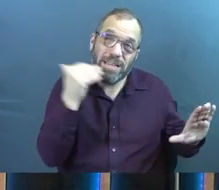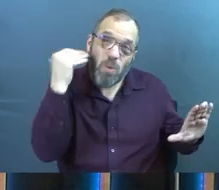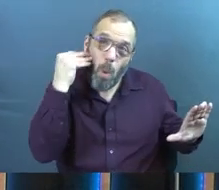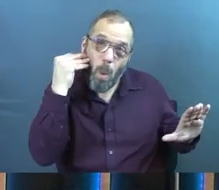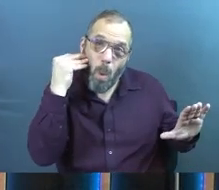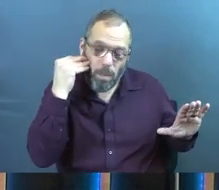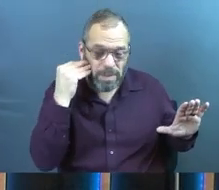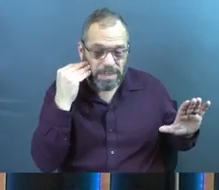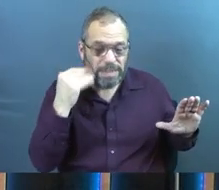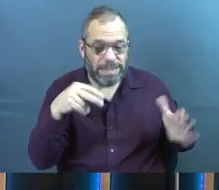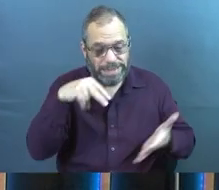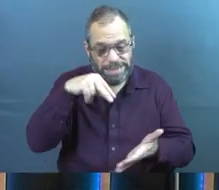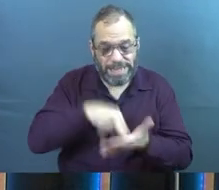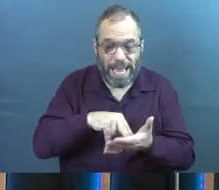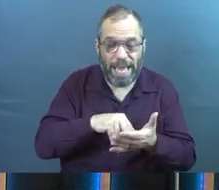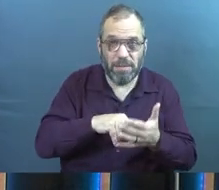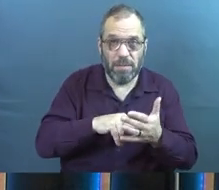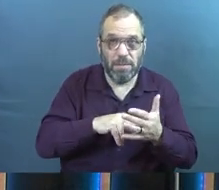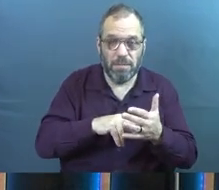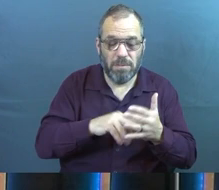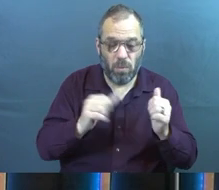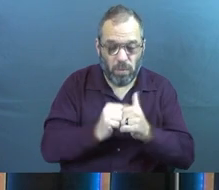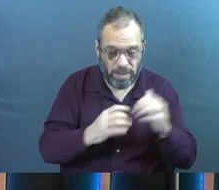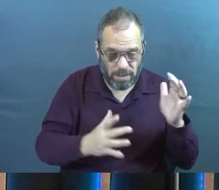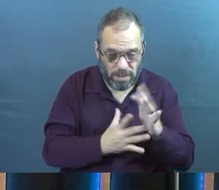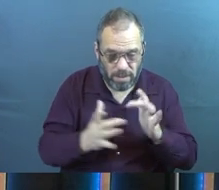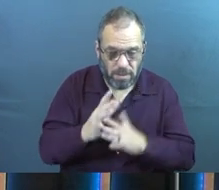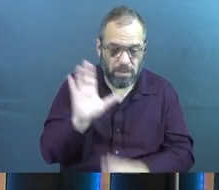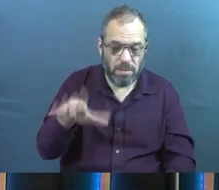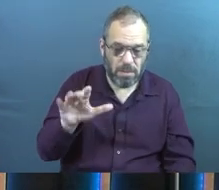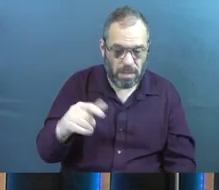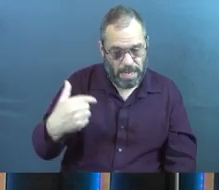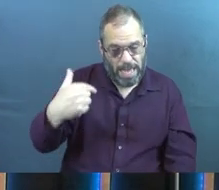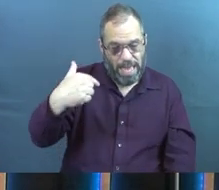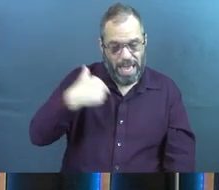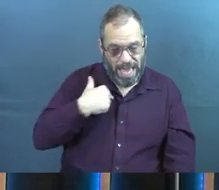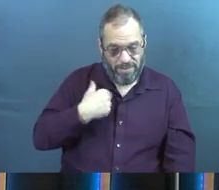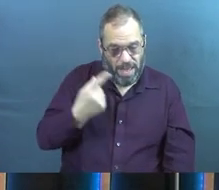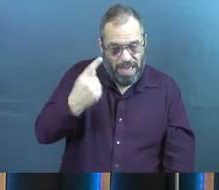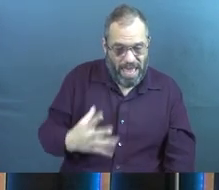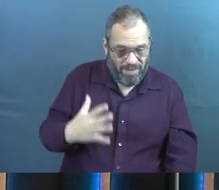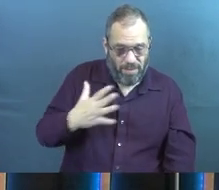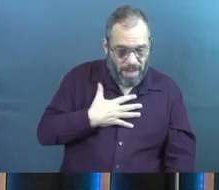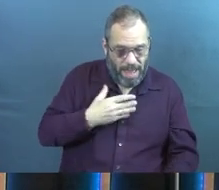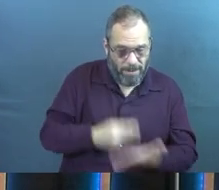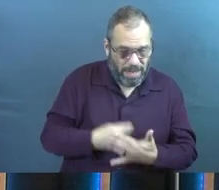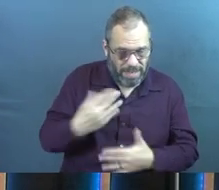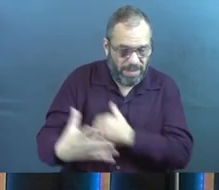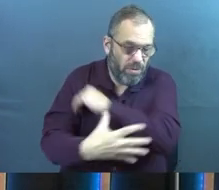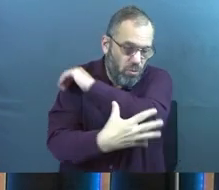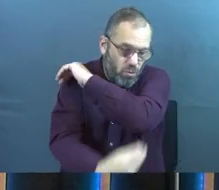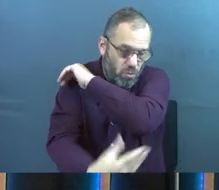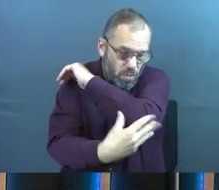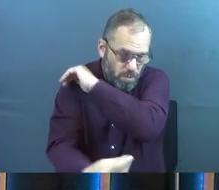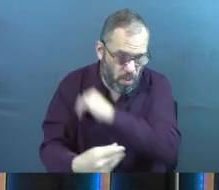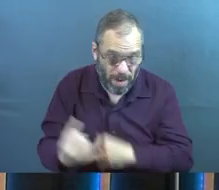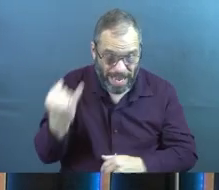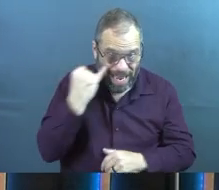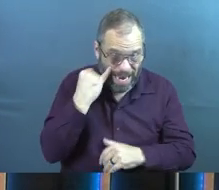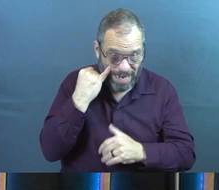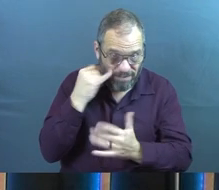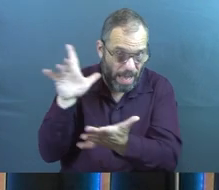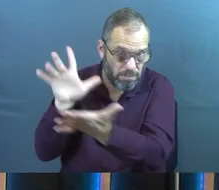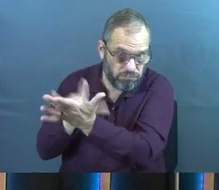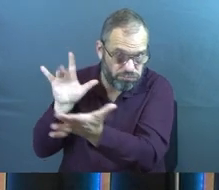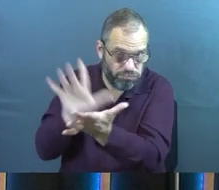meal together. Zacchaeus stands before the Lord after spending time with him and said, I will give half my wealth to the poor, Lord. And if I have